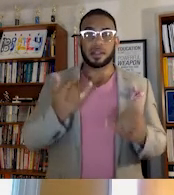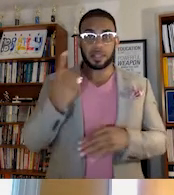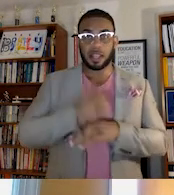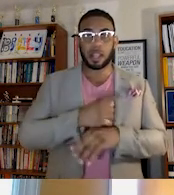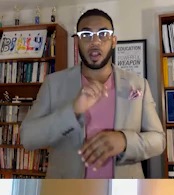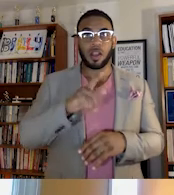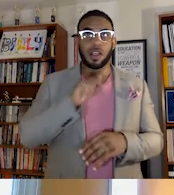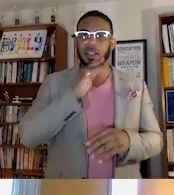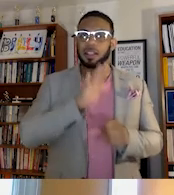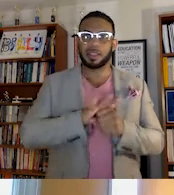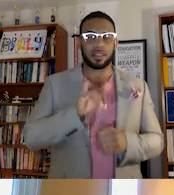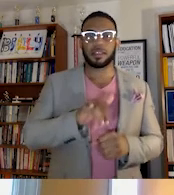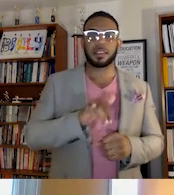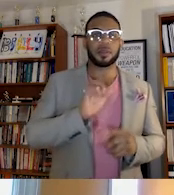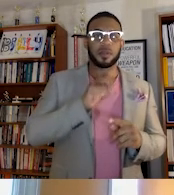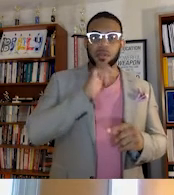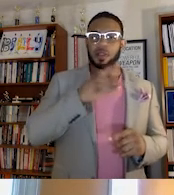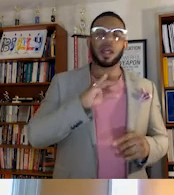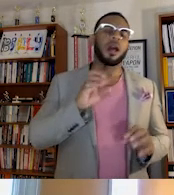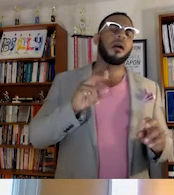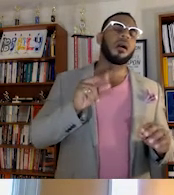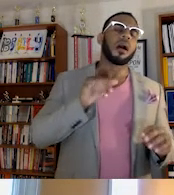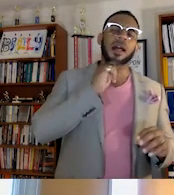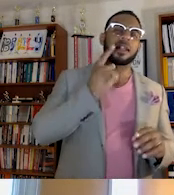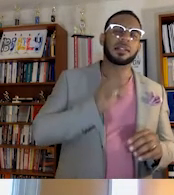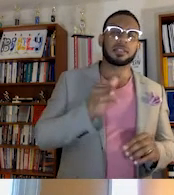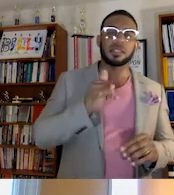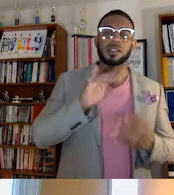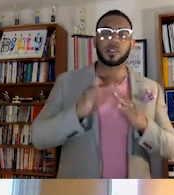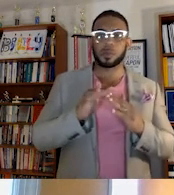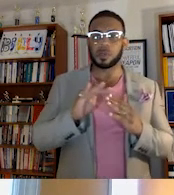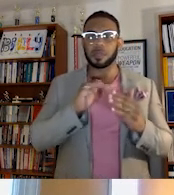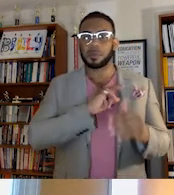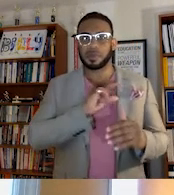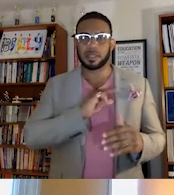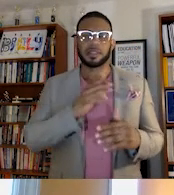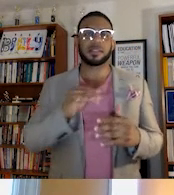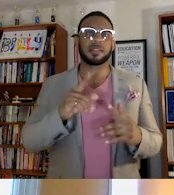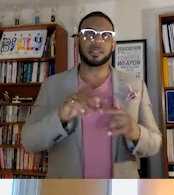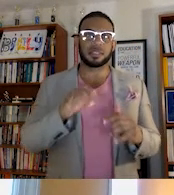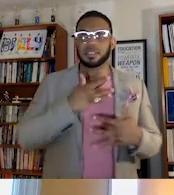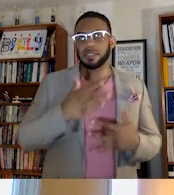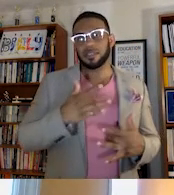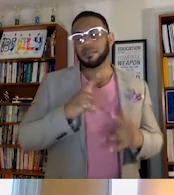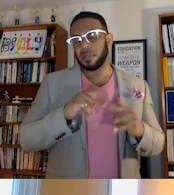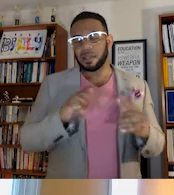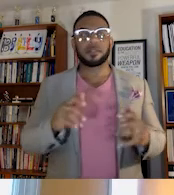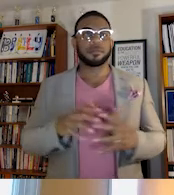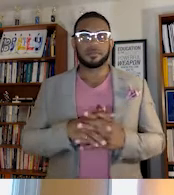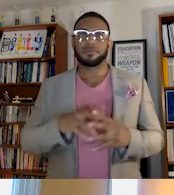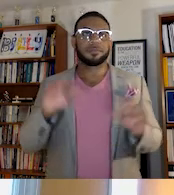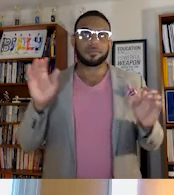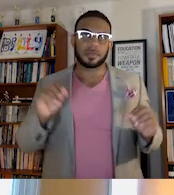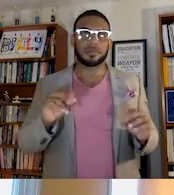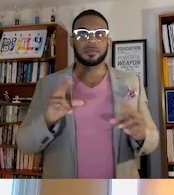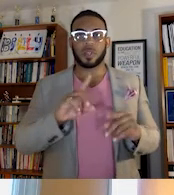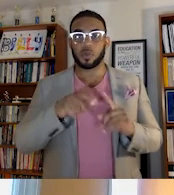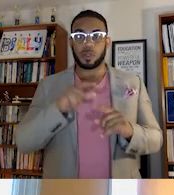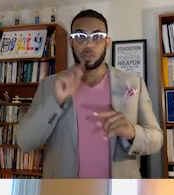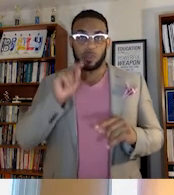enforcement is that. Folks don't like, oh no, it's not the same, community policing and sensitivity and blah, blah, blah. No,